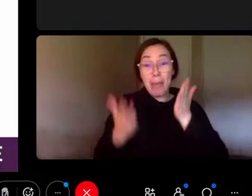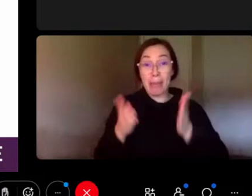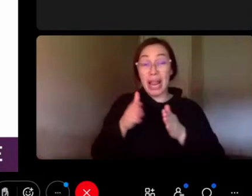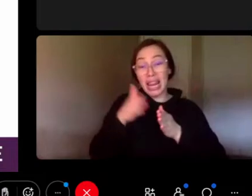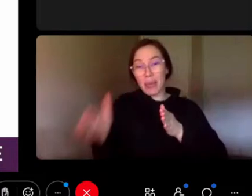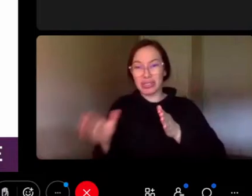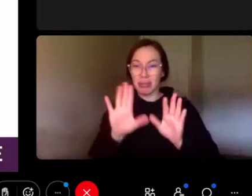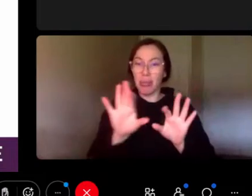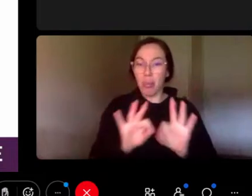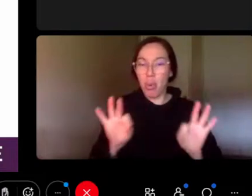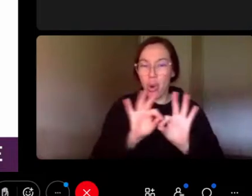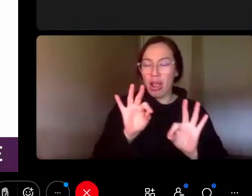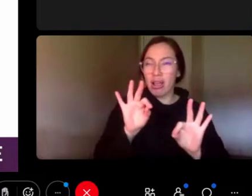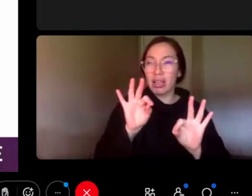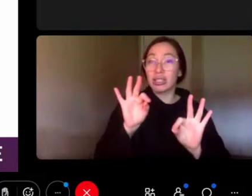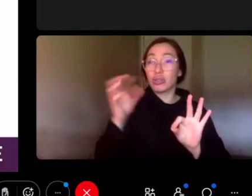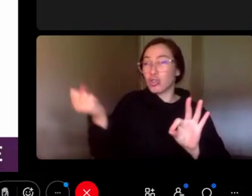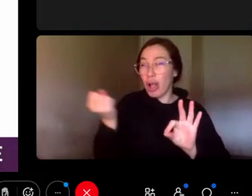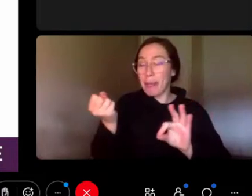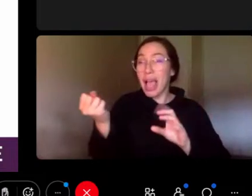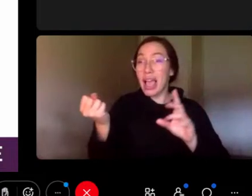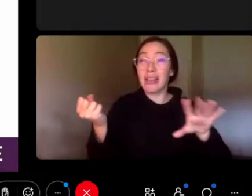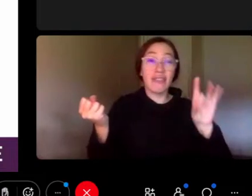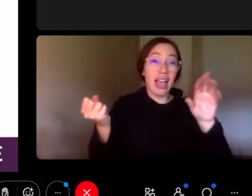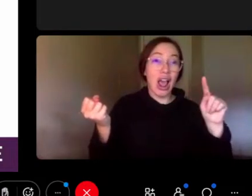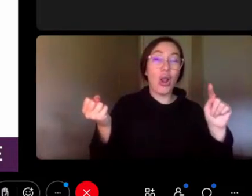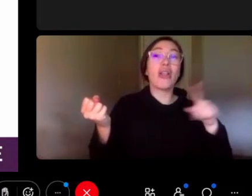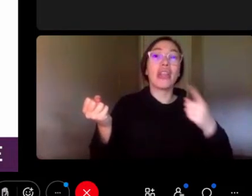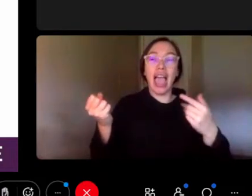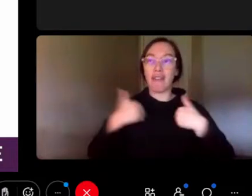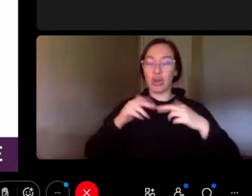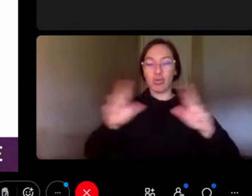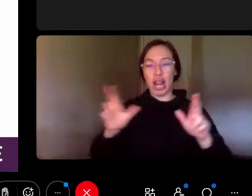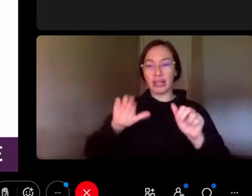so that you're equipped to respond.